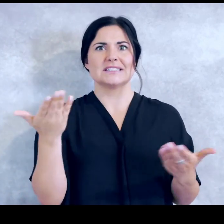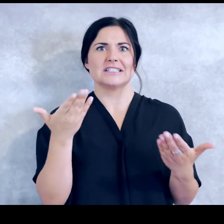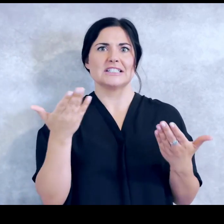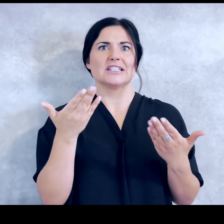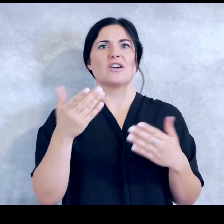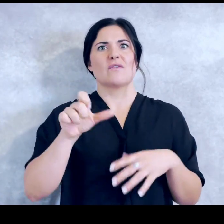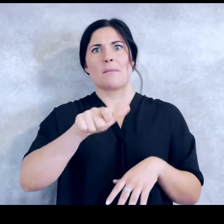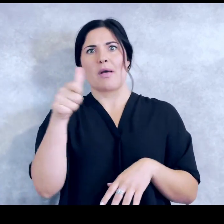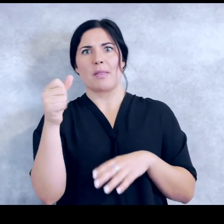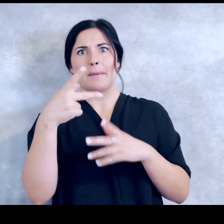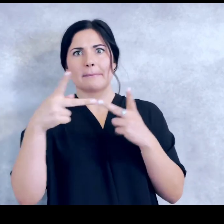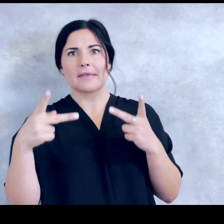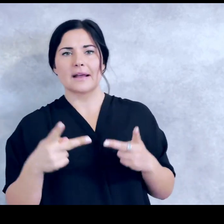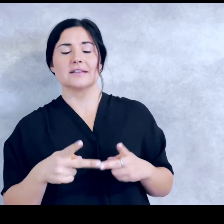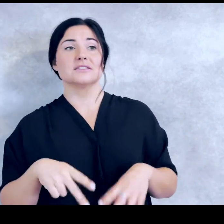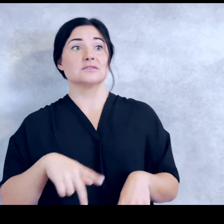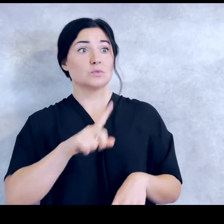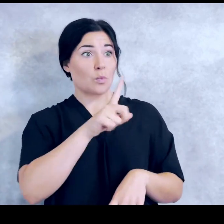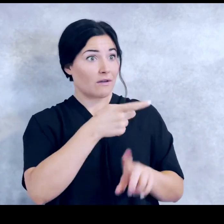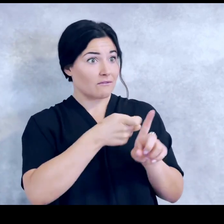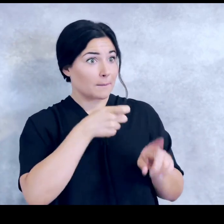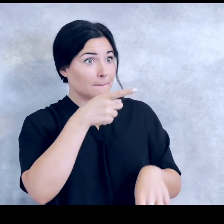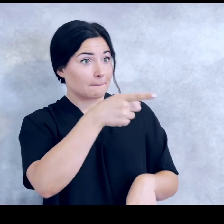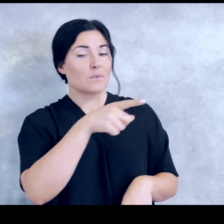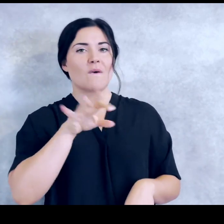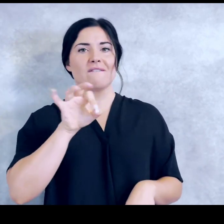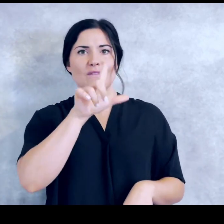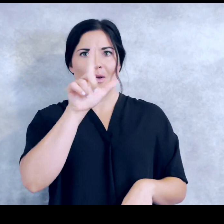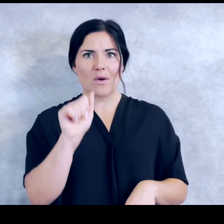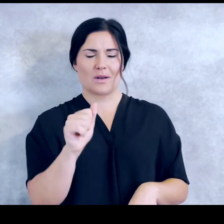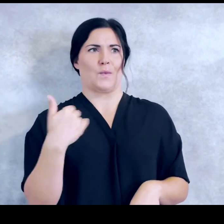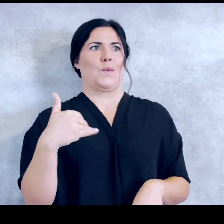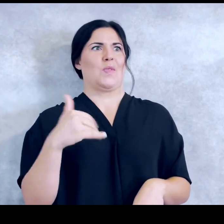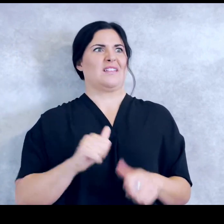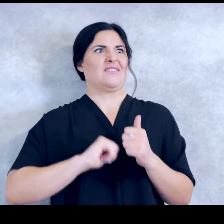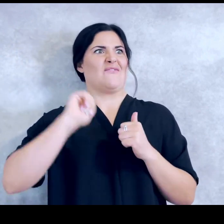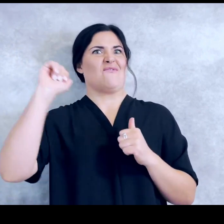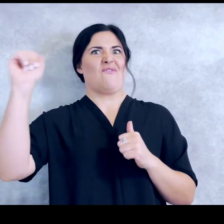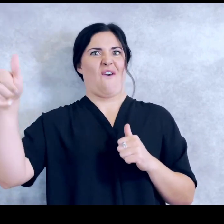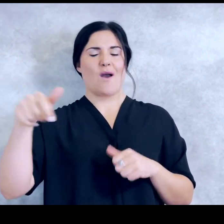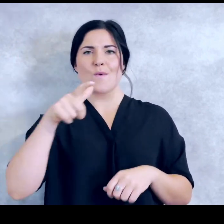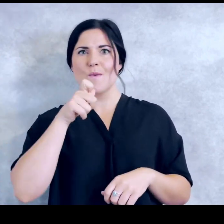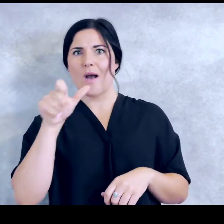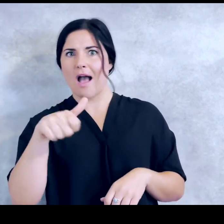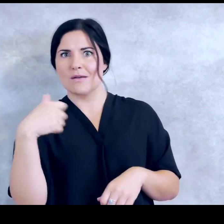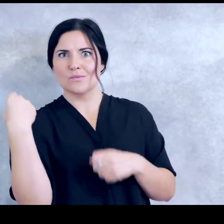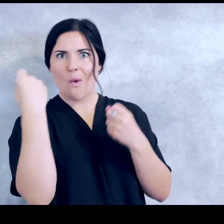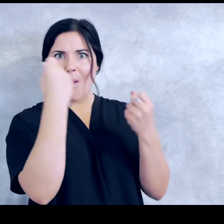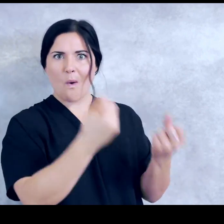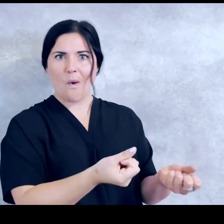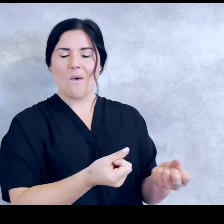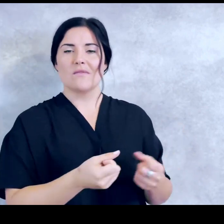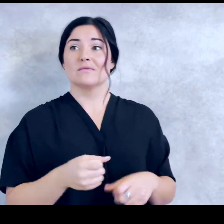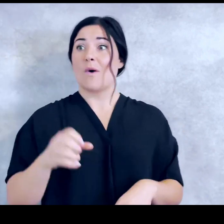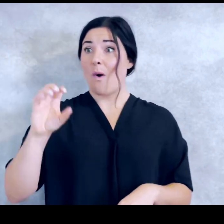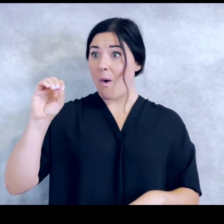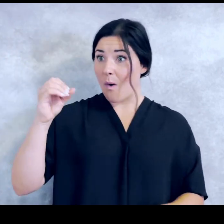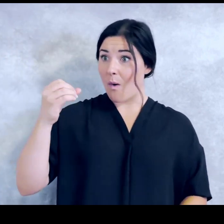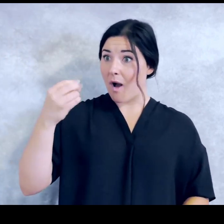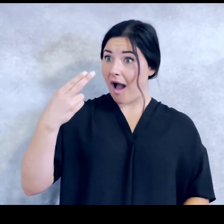from? Florida. That's pretty far. Florida's in the house. Good, good, good. Anybody else came from a drive away? Where'd you come